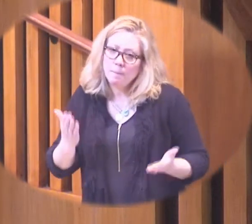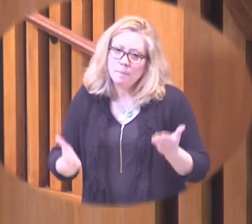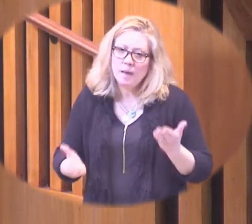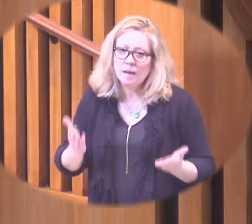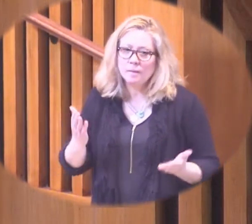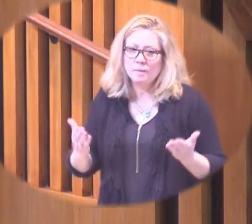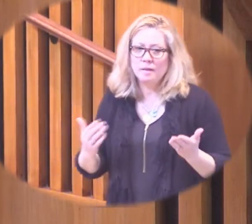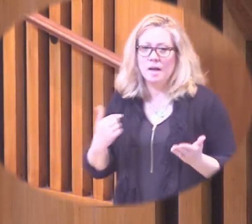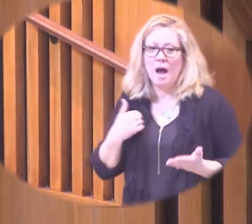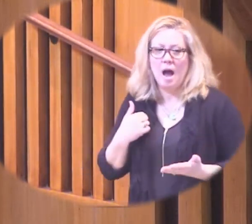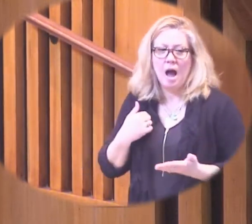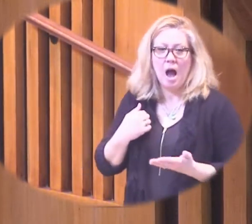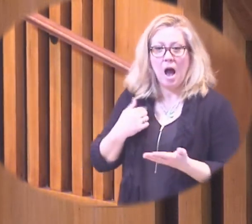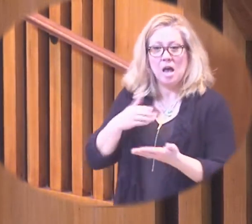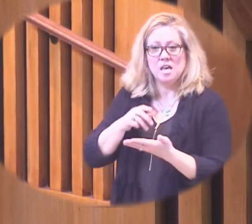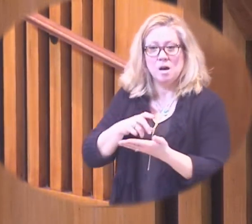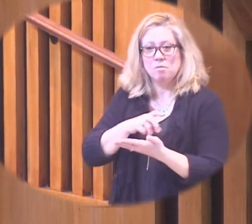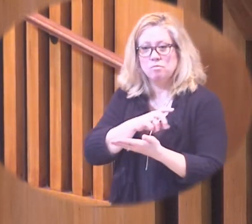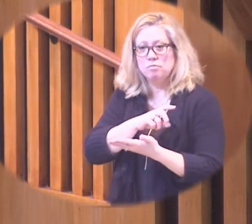prejudices